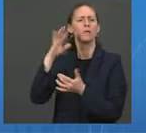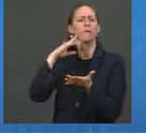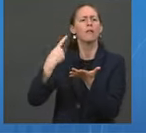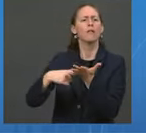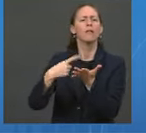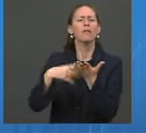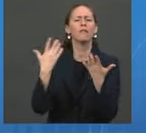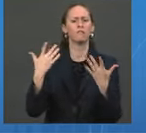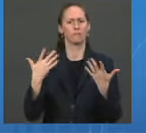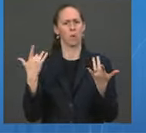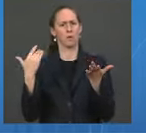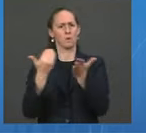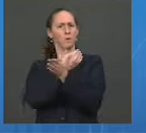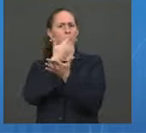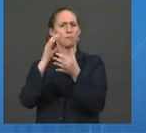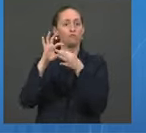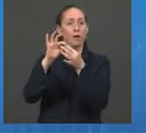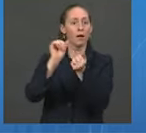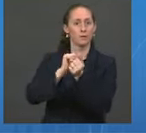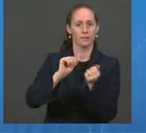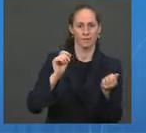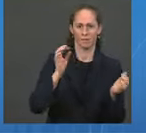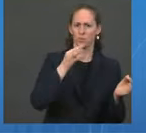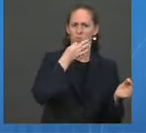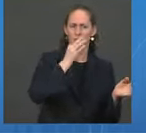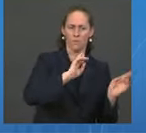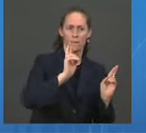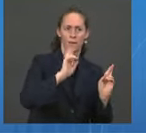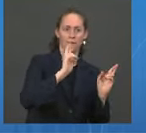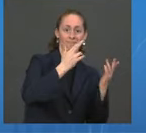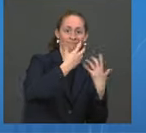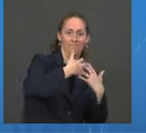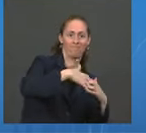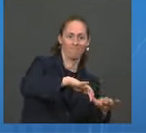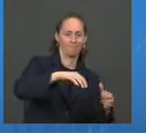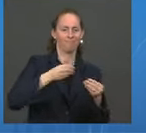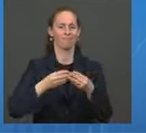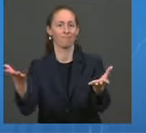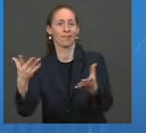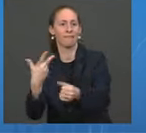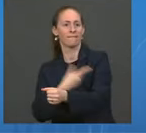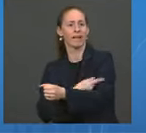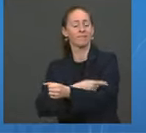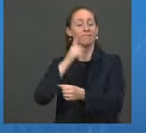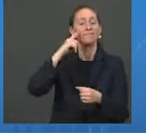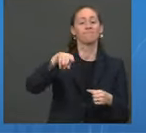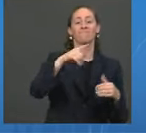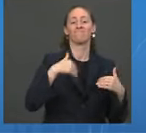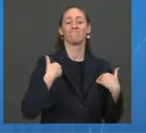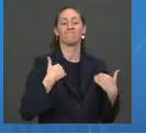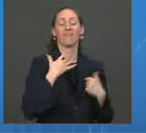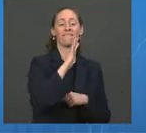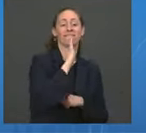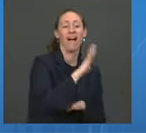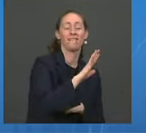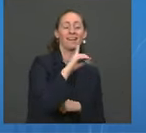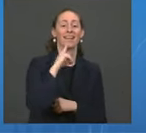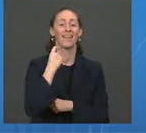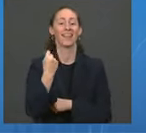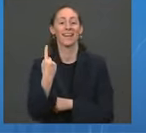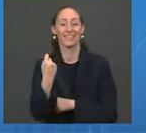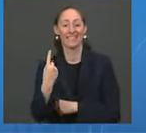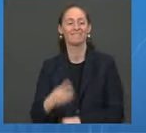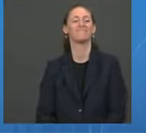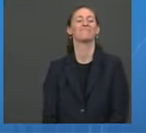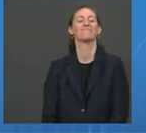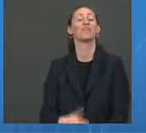for kids ages 5 through 11. Over to you, Dr. Walensky. Thank you, Jeff. Good morning, everyone. Let's begin with